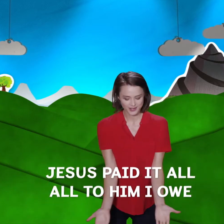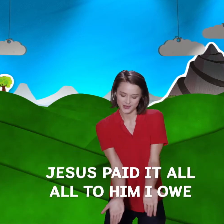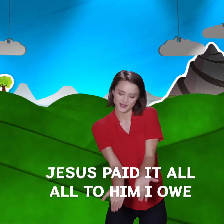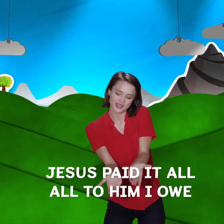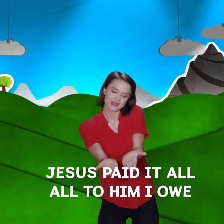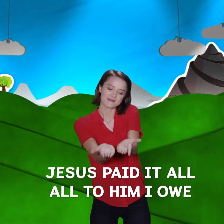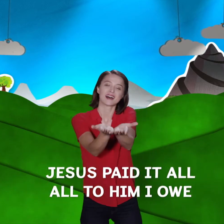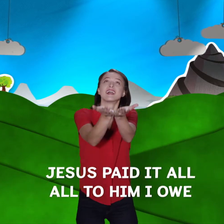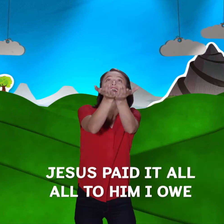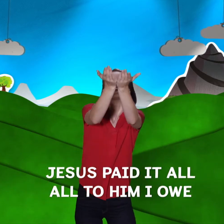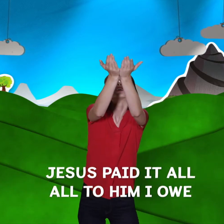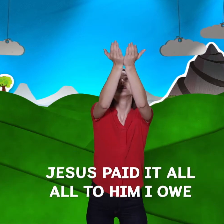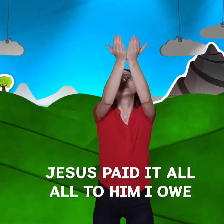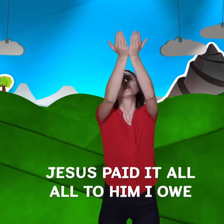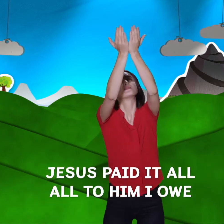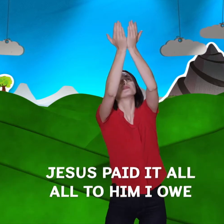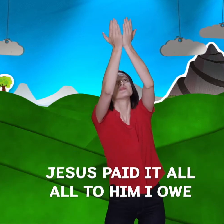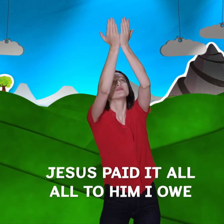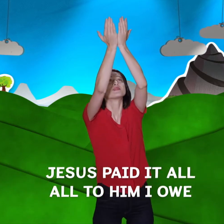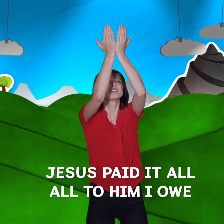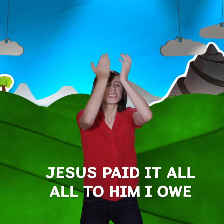all to him I owe.